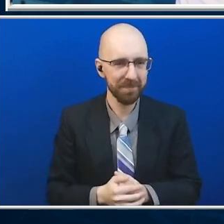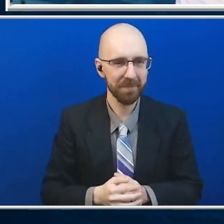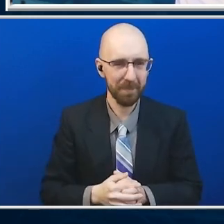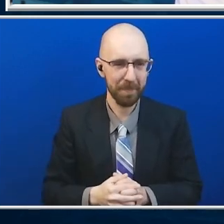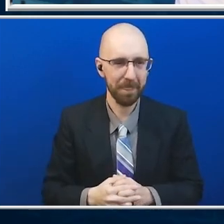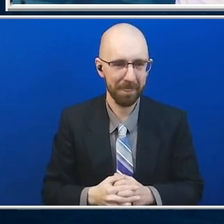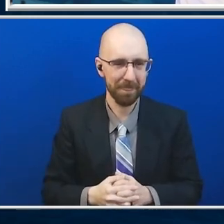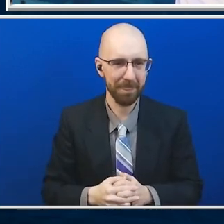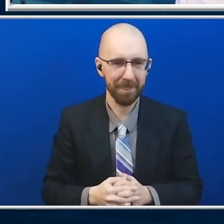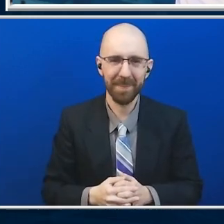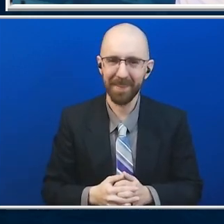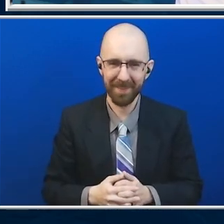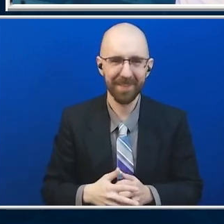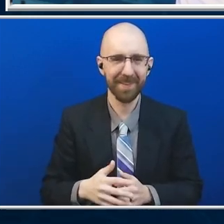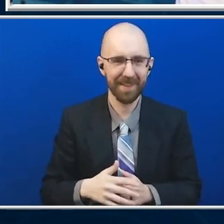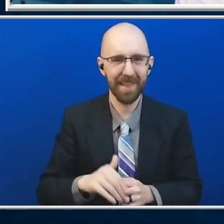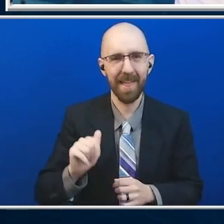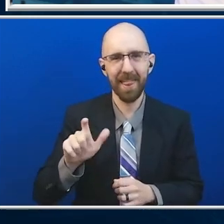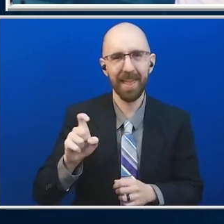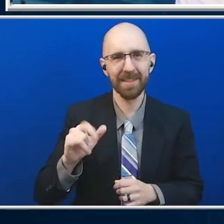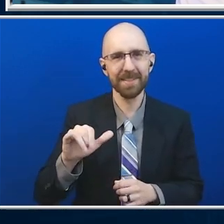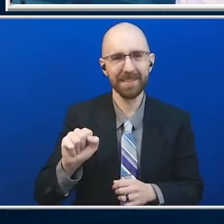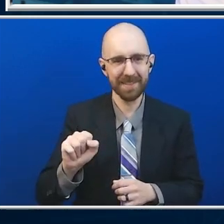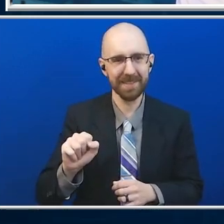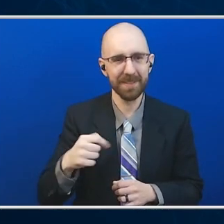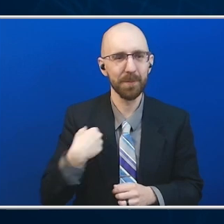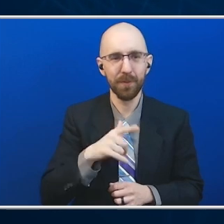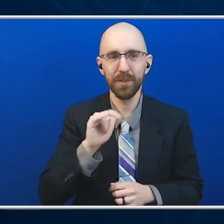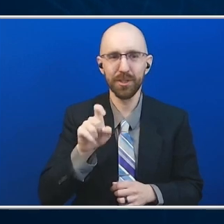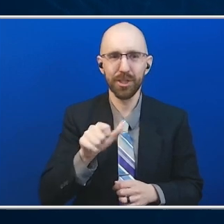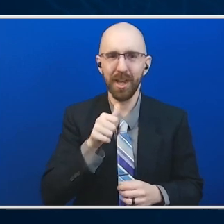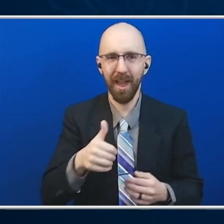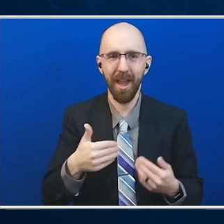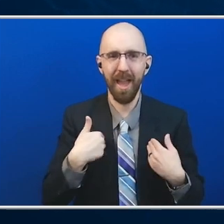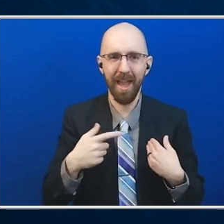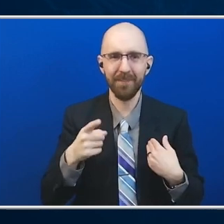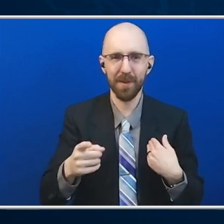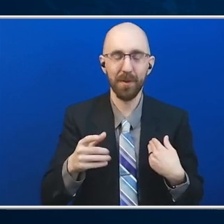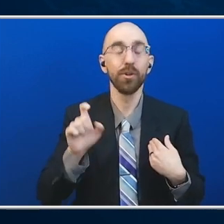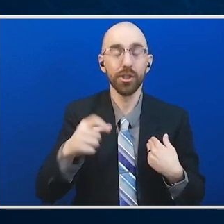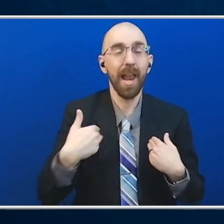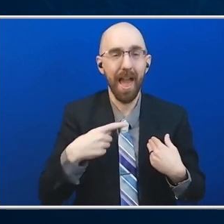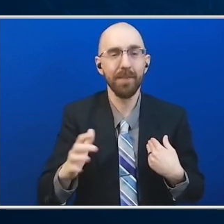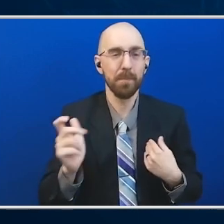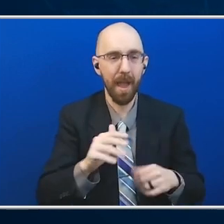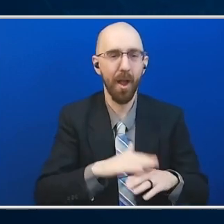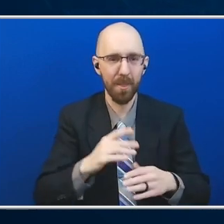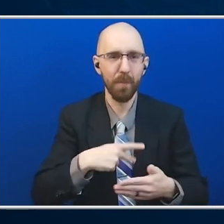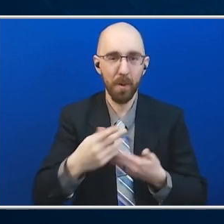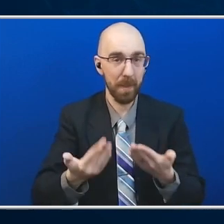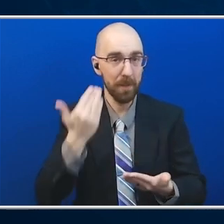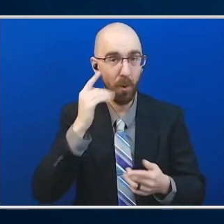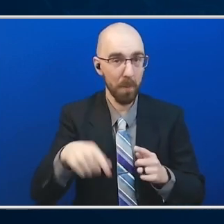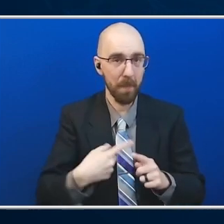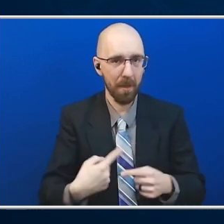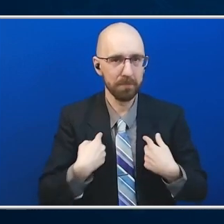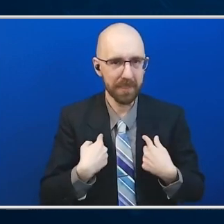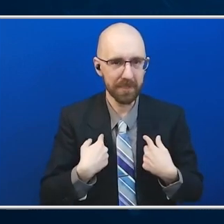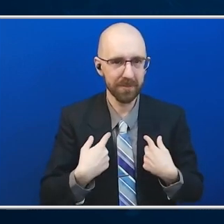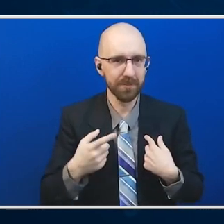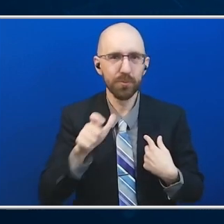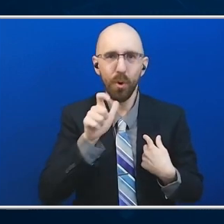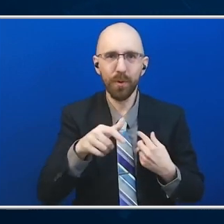So Alexis, that's amazing. we really shouldn't have Brenda back on the program because she may know things about me that we don't need to tell